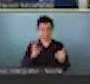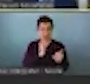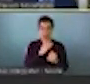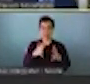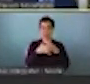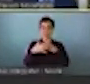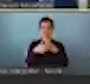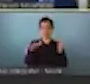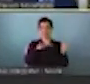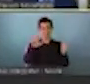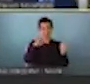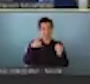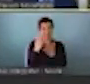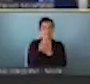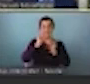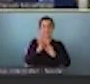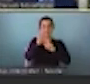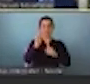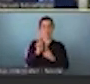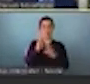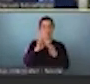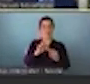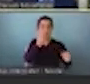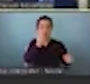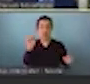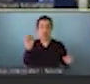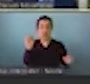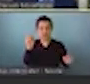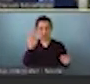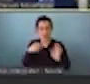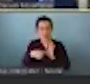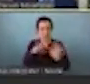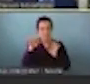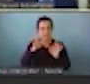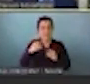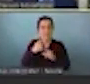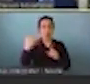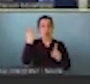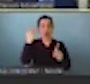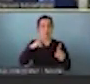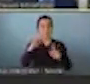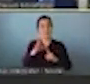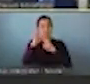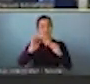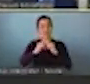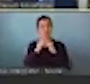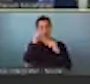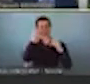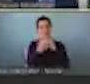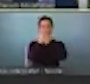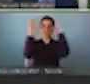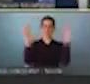around food and nutrition. I'm going to try to show that to you and why this is a special time to really reimagine how we address food and nutrition.